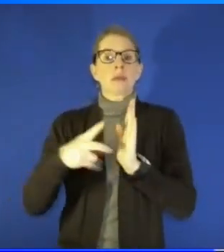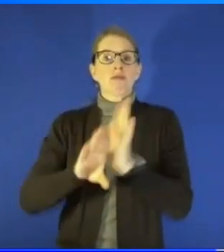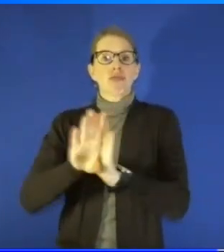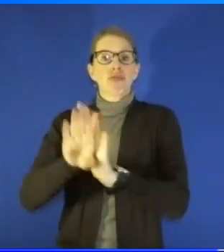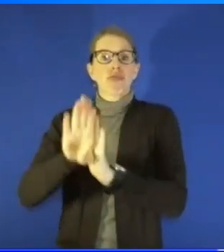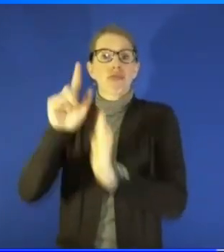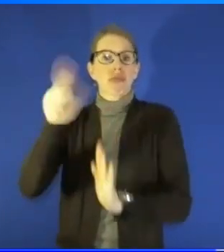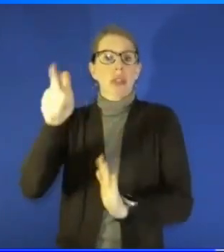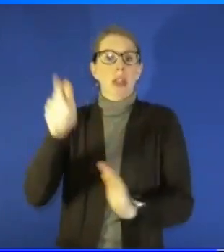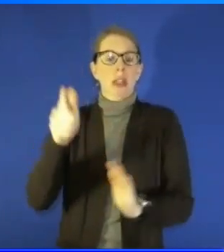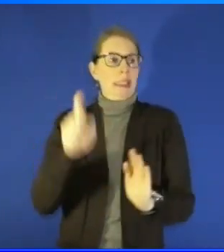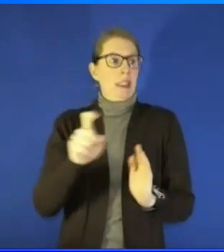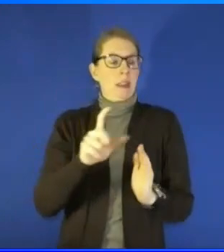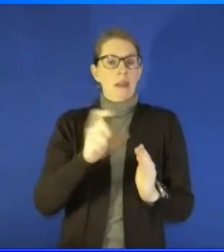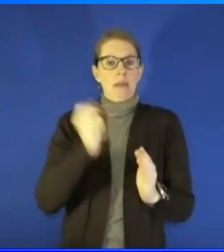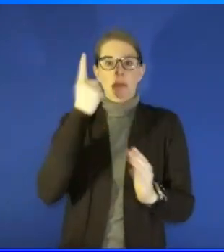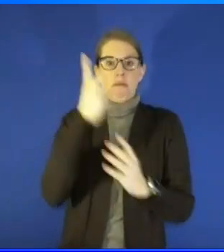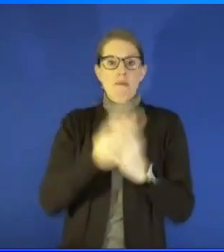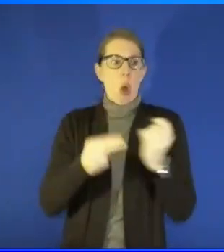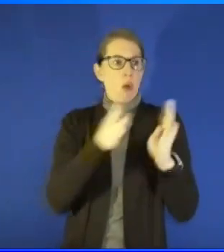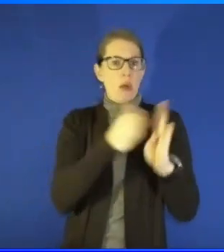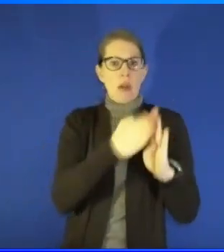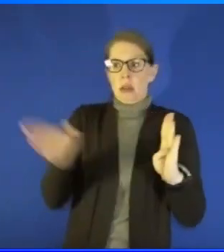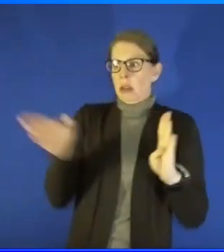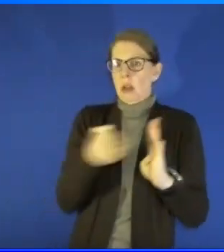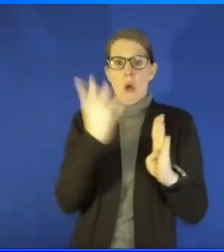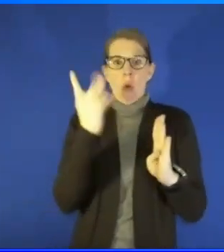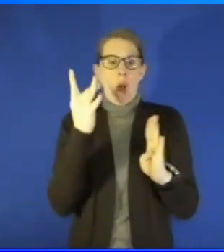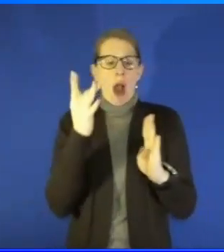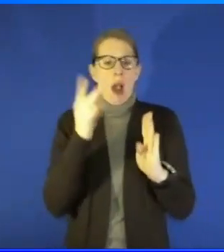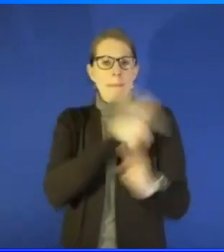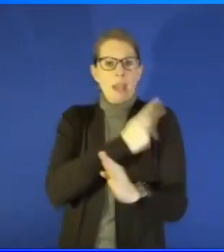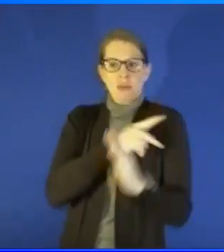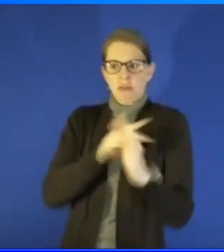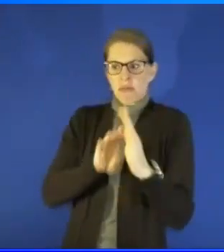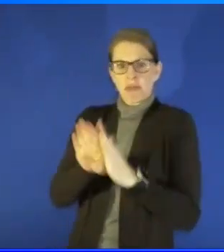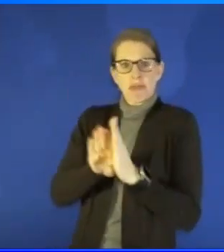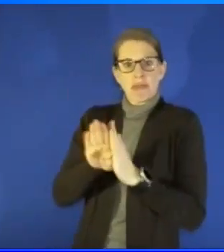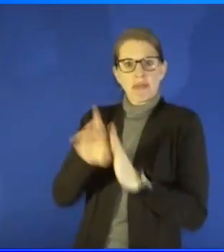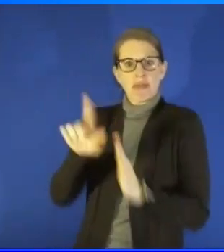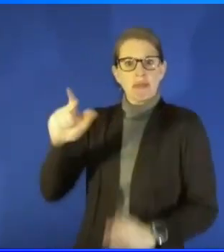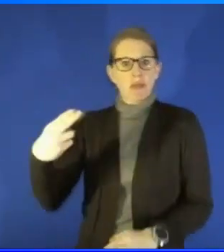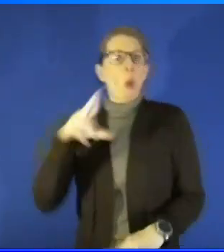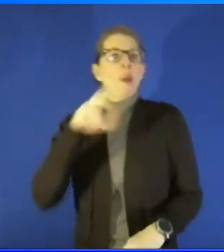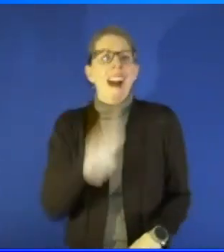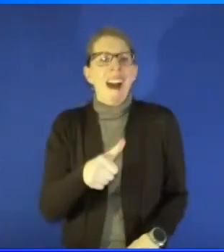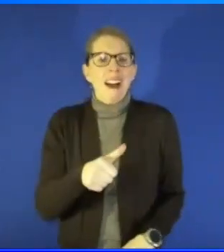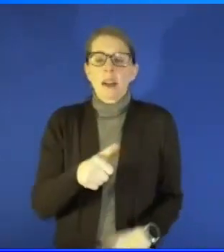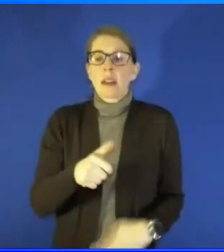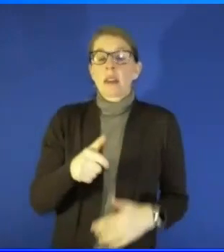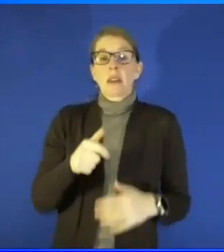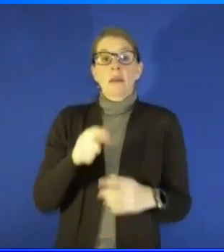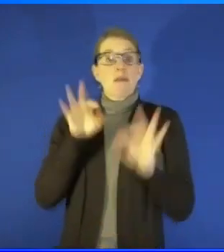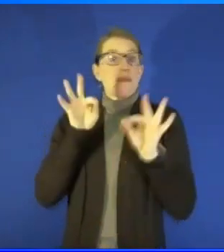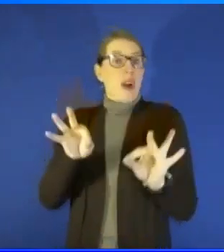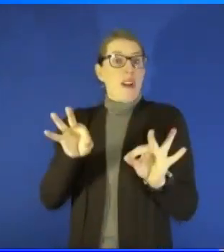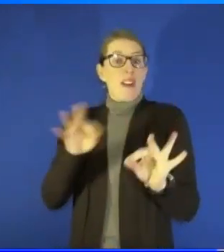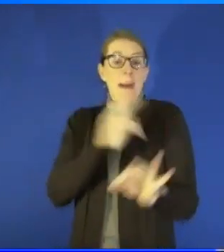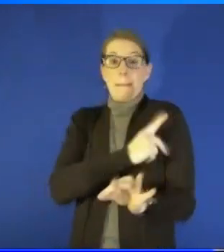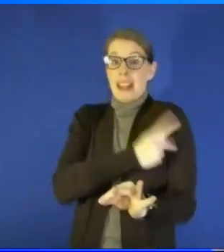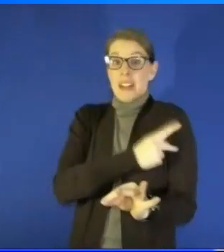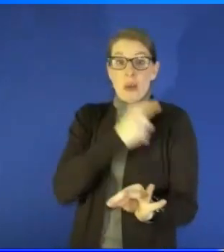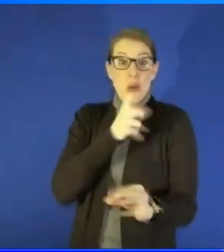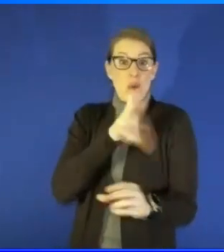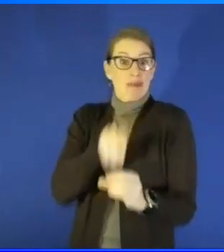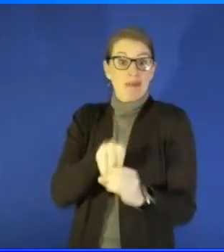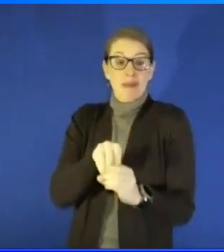of that spectrum and why some patients are developing long haulers or not. So the ideal patient really is anybody that is willing to give